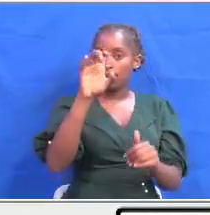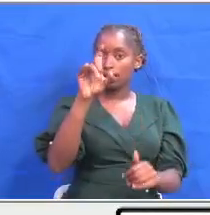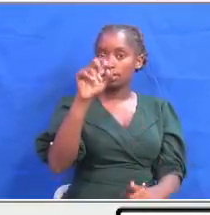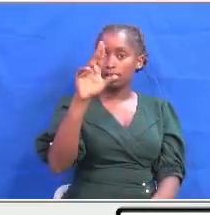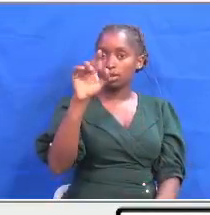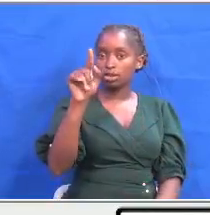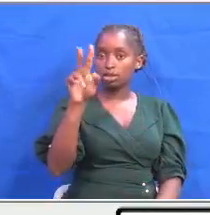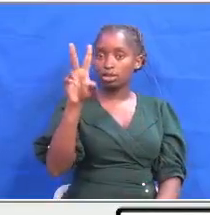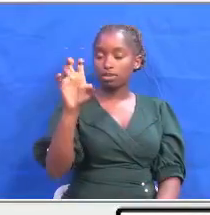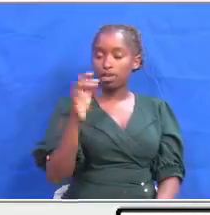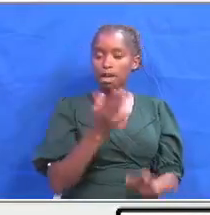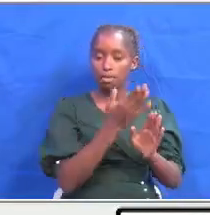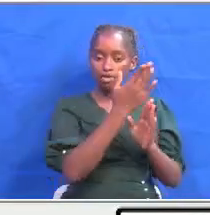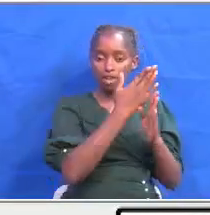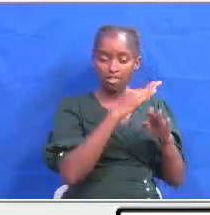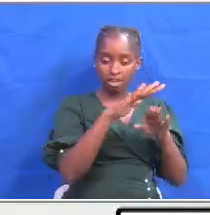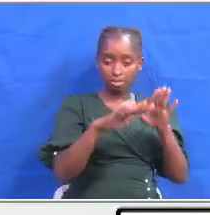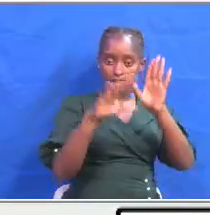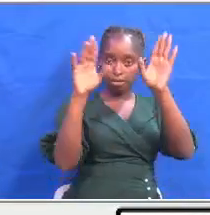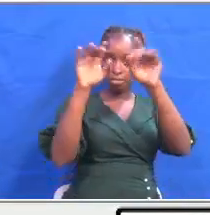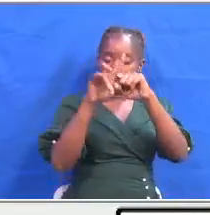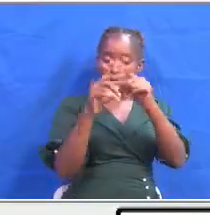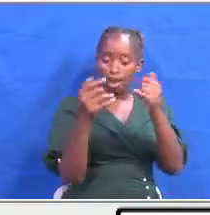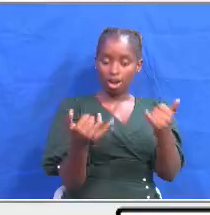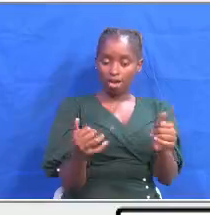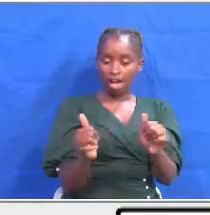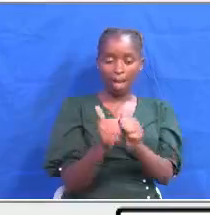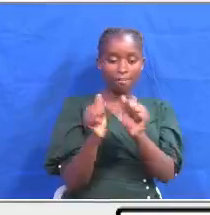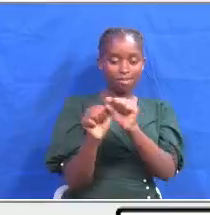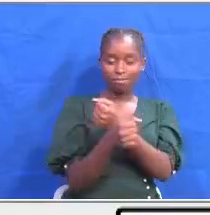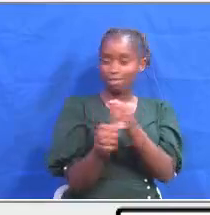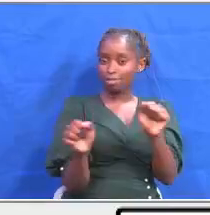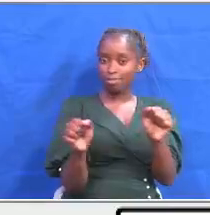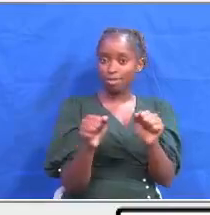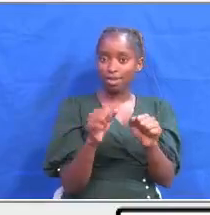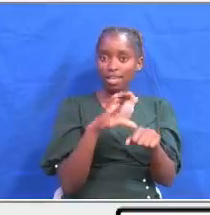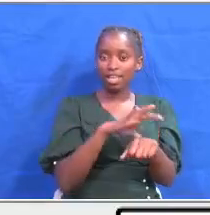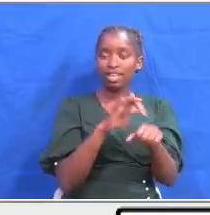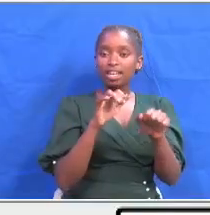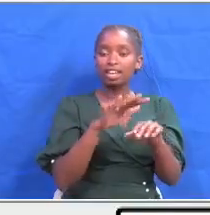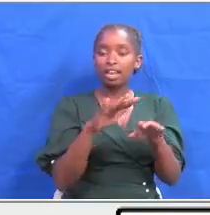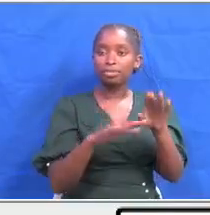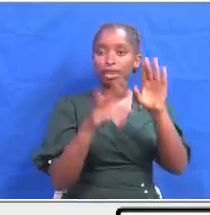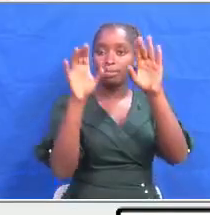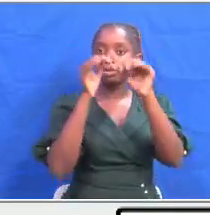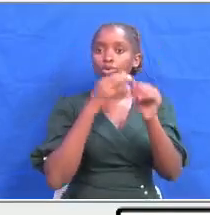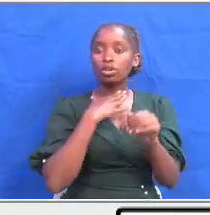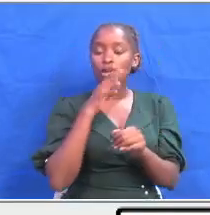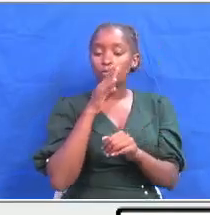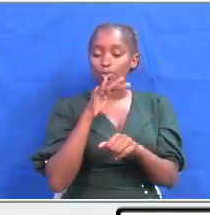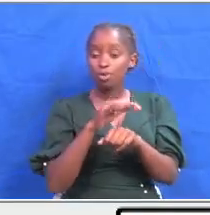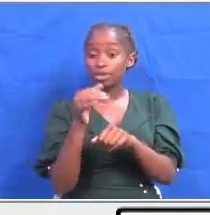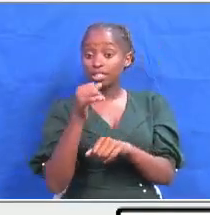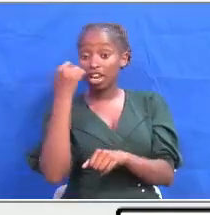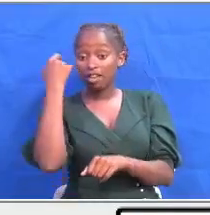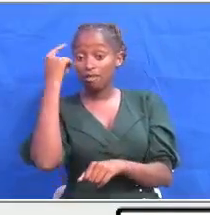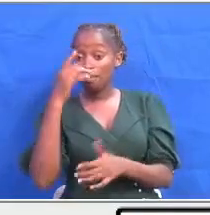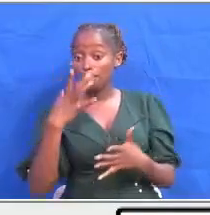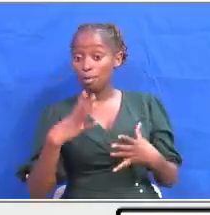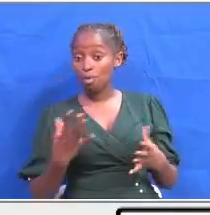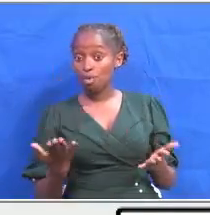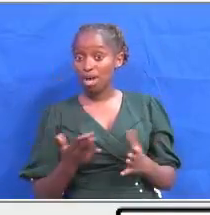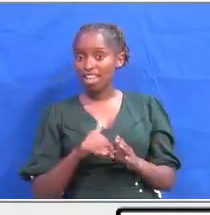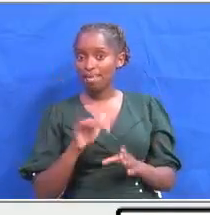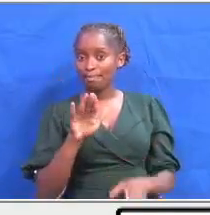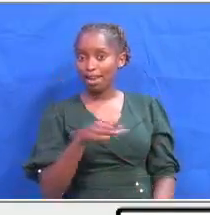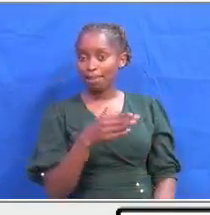talk down parliament. This time it's not going to happen. You will find a deputy president who would want to be in the good books of parliamentarians, because one, they chased